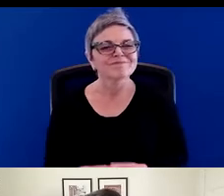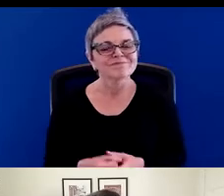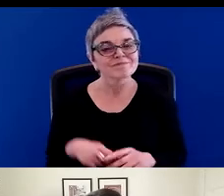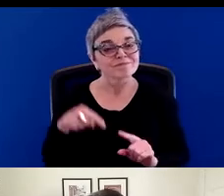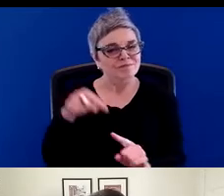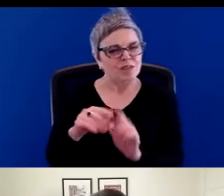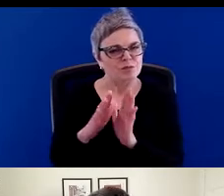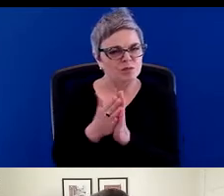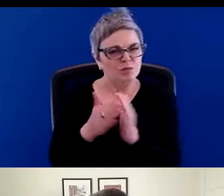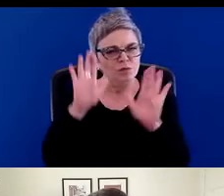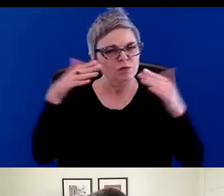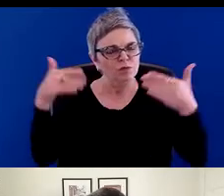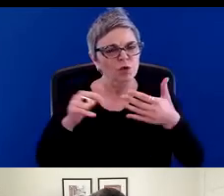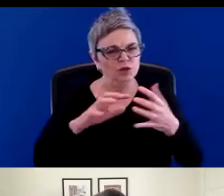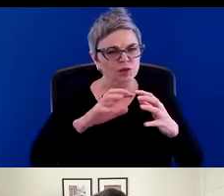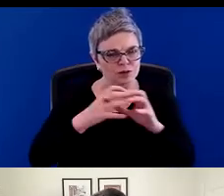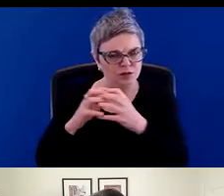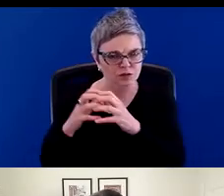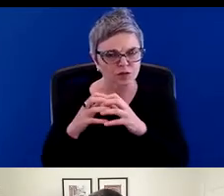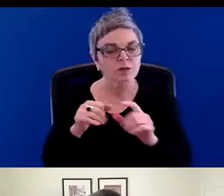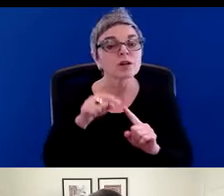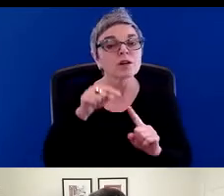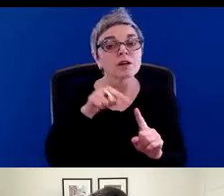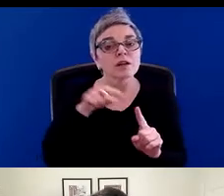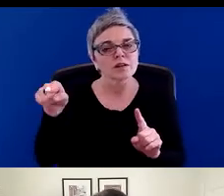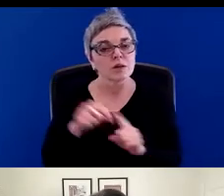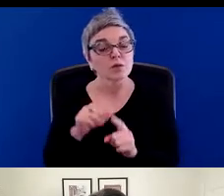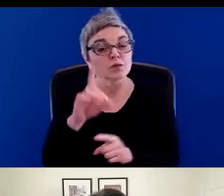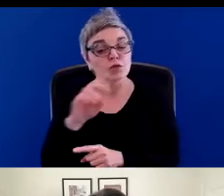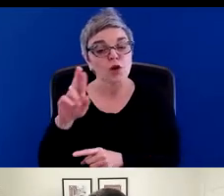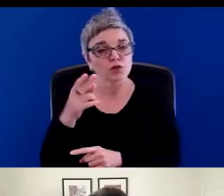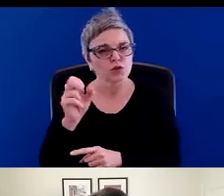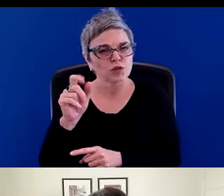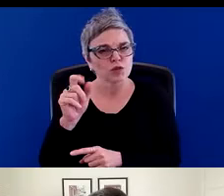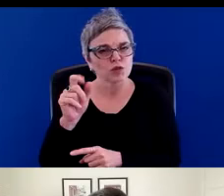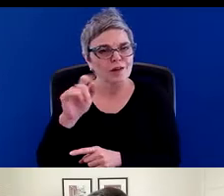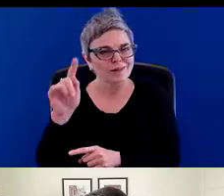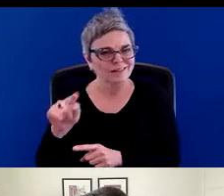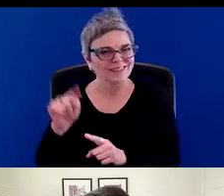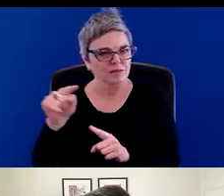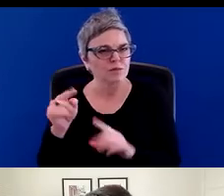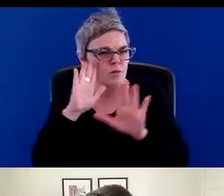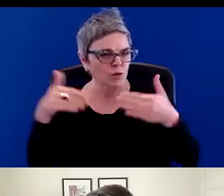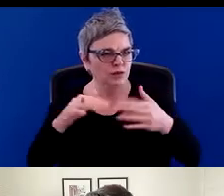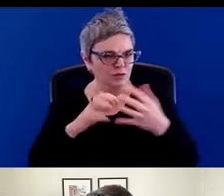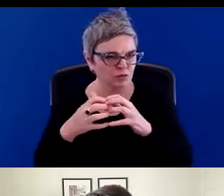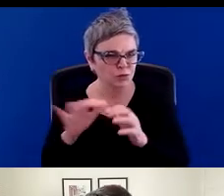really key in Dr. Hernandez's chapter. And so I'll pass it over to Milena to introduce Leah to us.